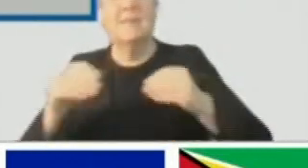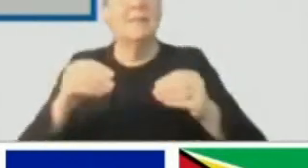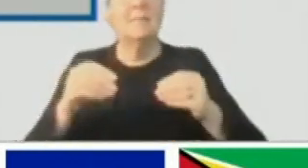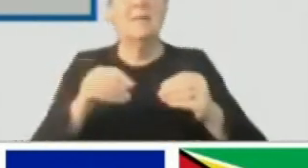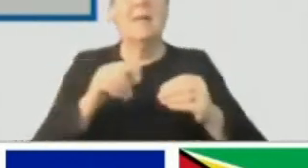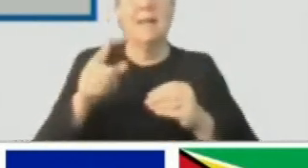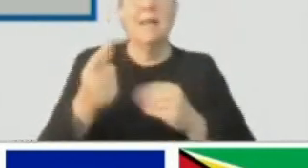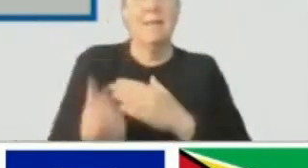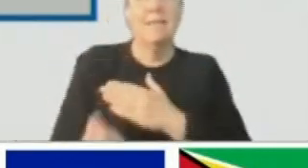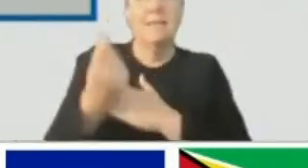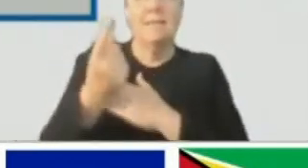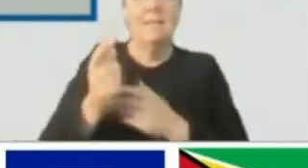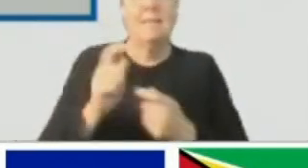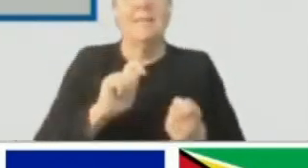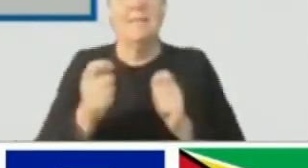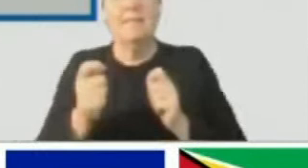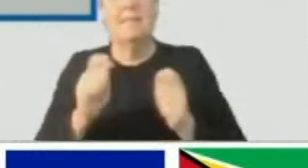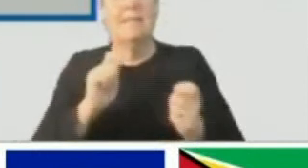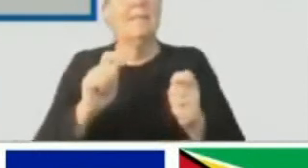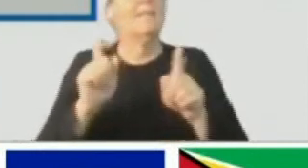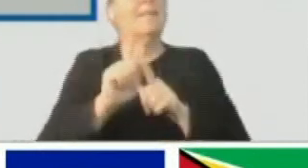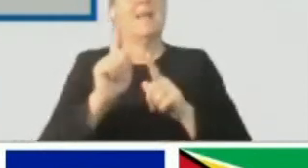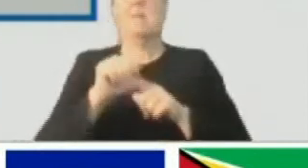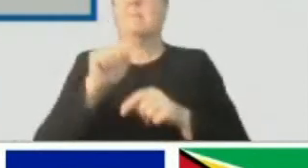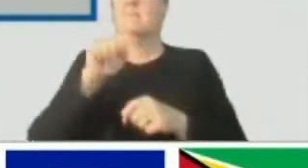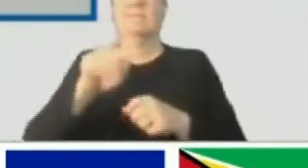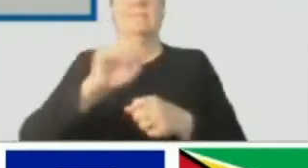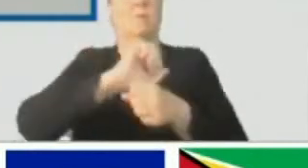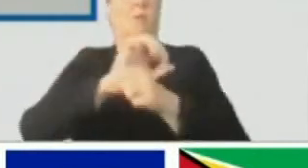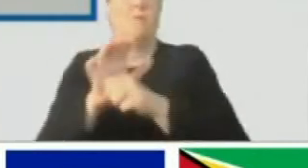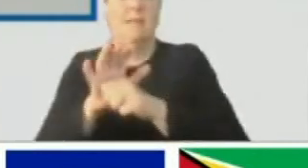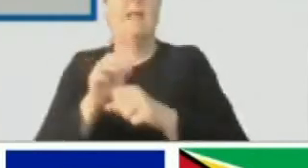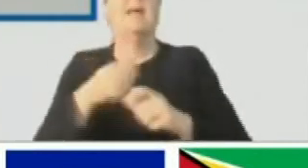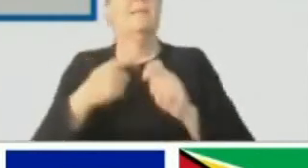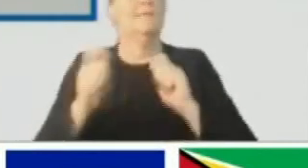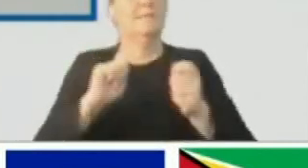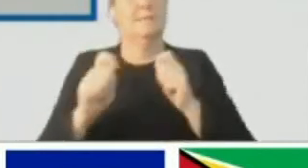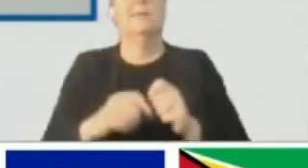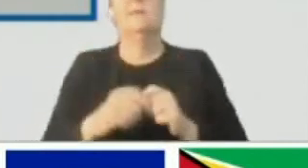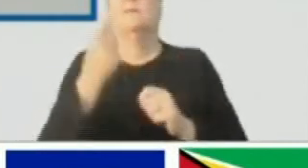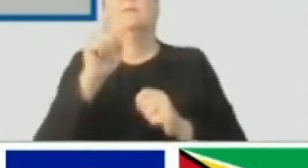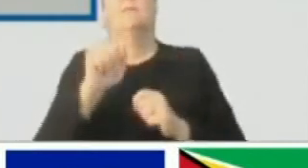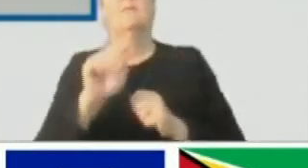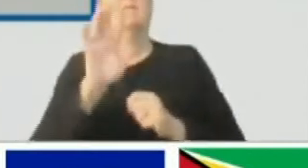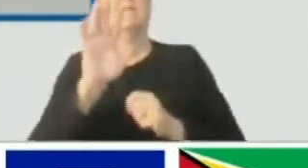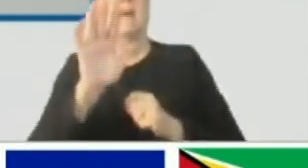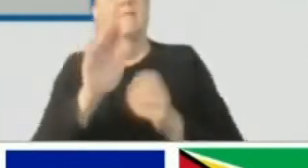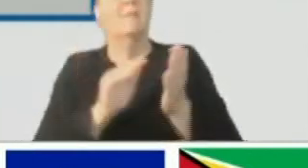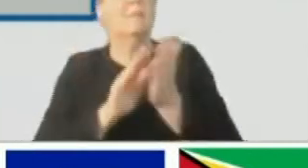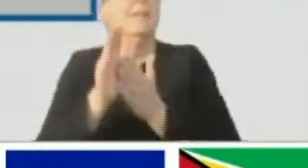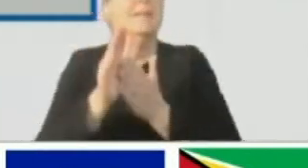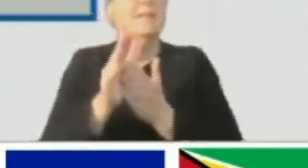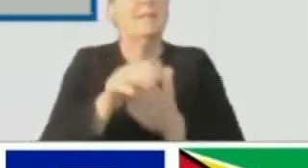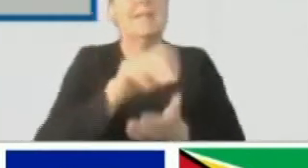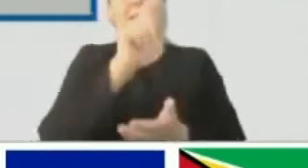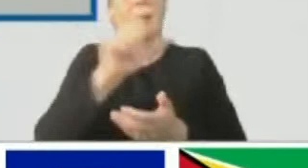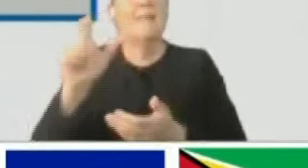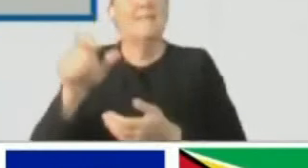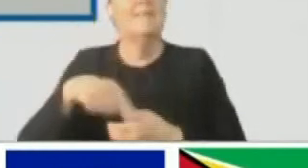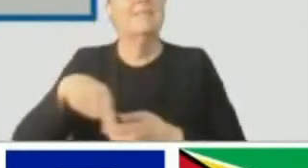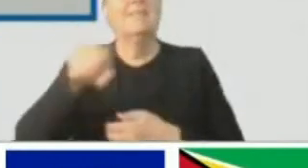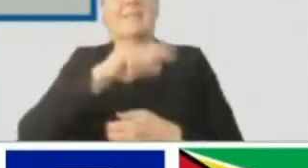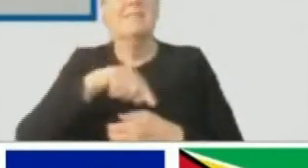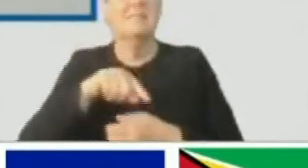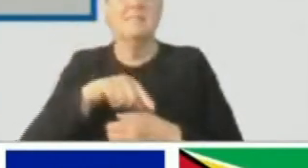of the pandemic. Over 1.5 million lives in Latin America and the Caribbean have been lost to COVID-19. Over